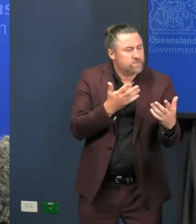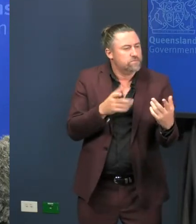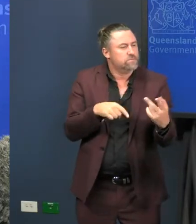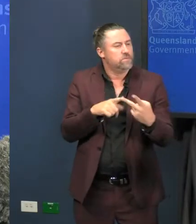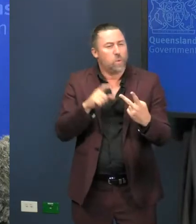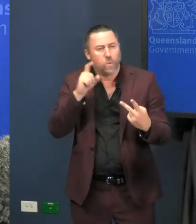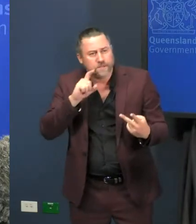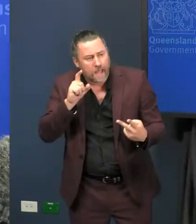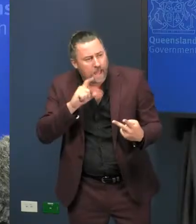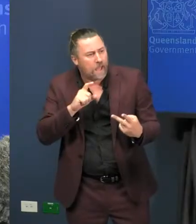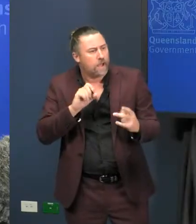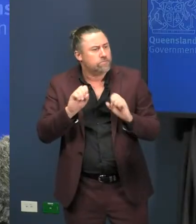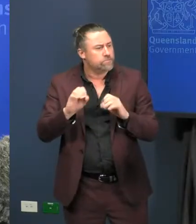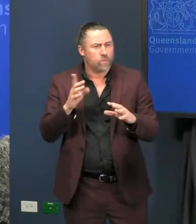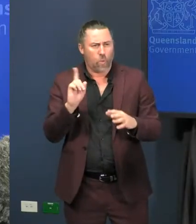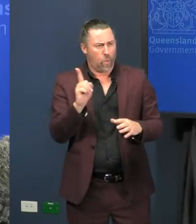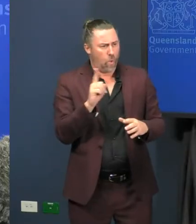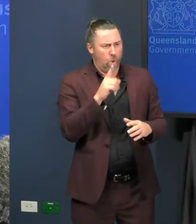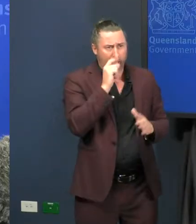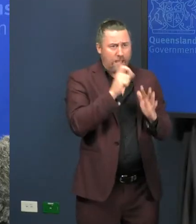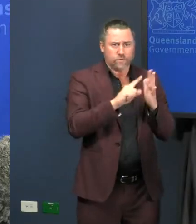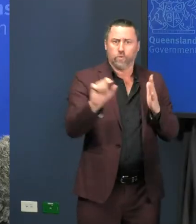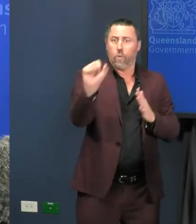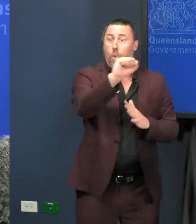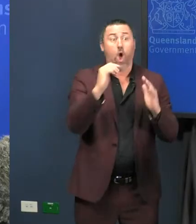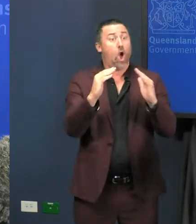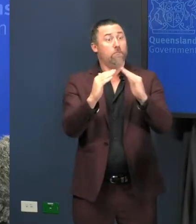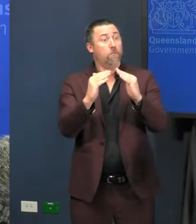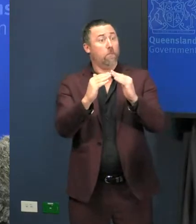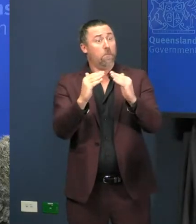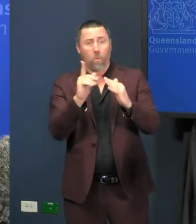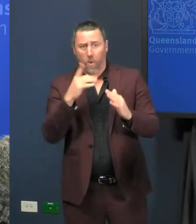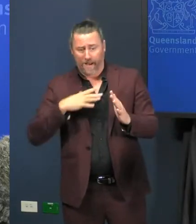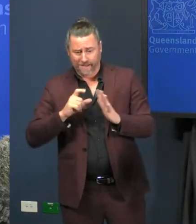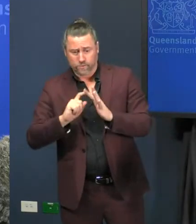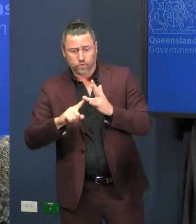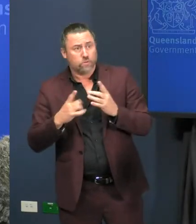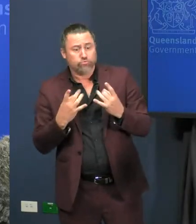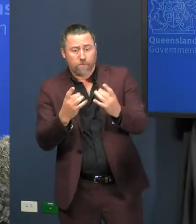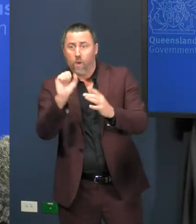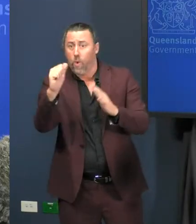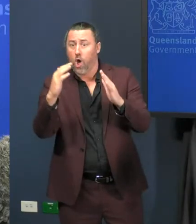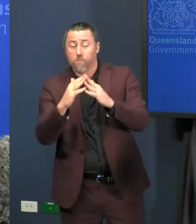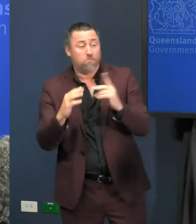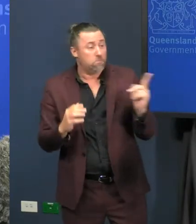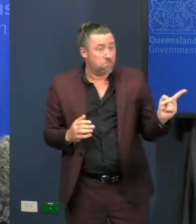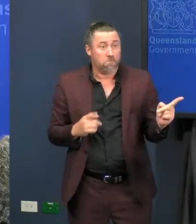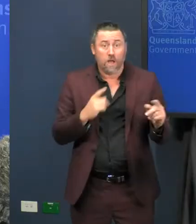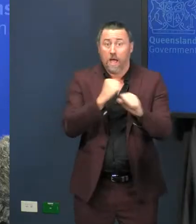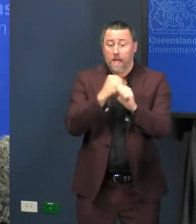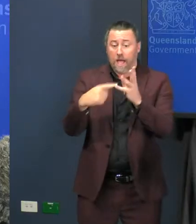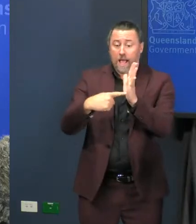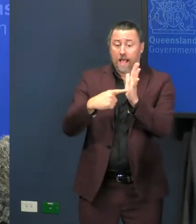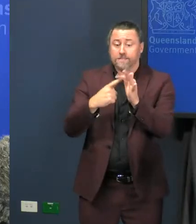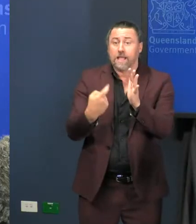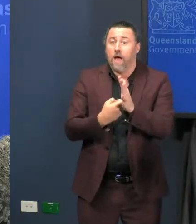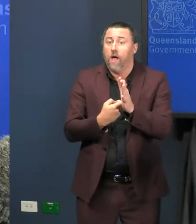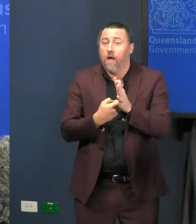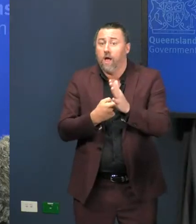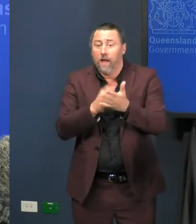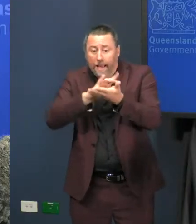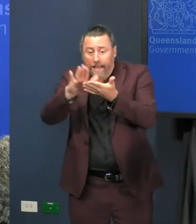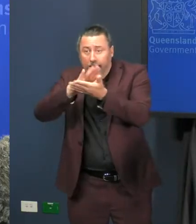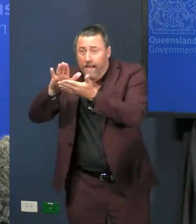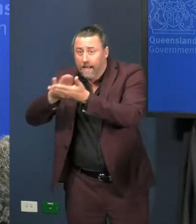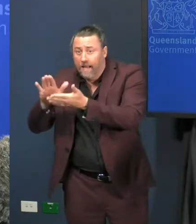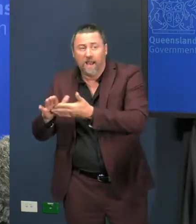there anything South East Queenslanders can be doing to prepare their homes physically for cyclones? Absolutely. Things like your gutters, things like removing loose items,